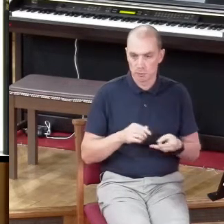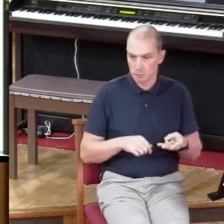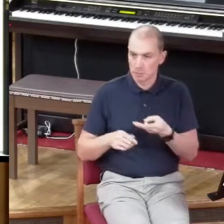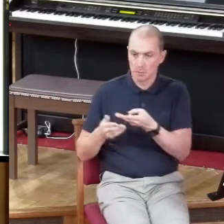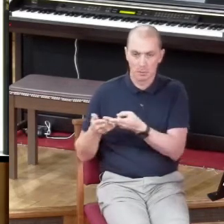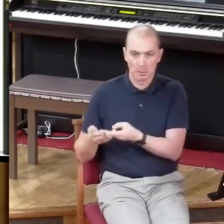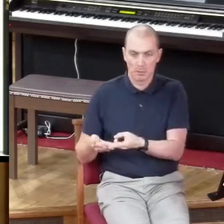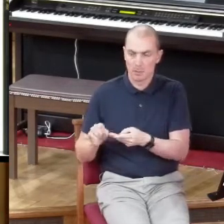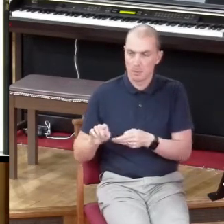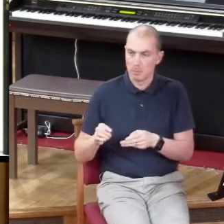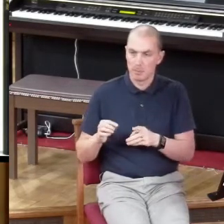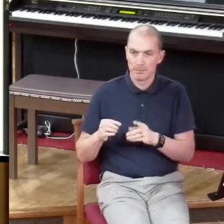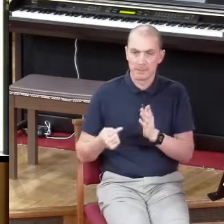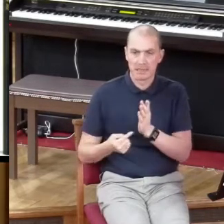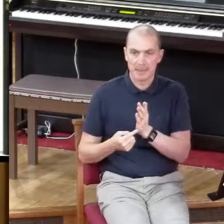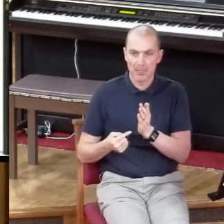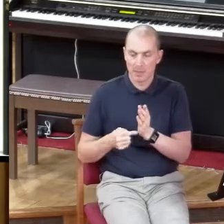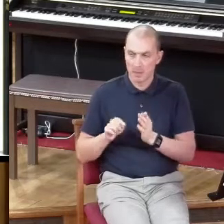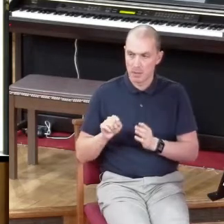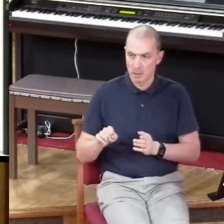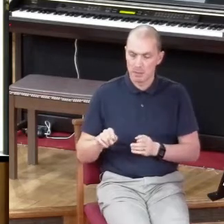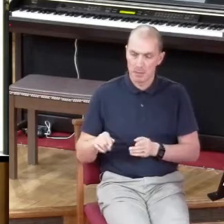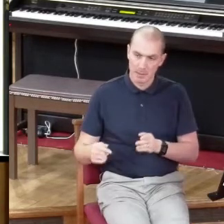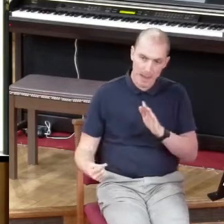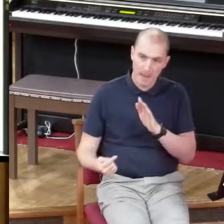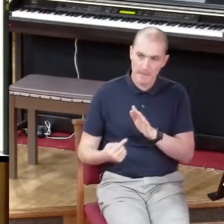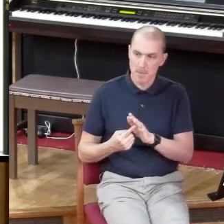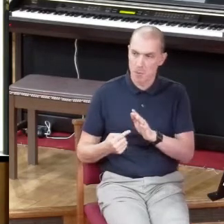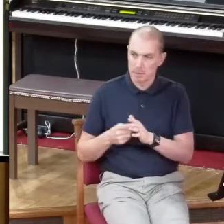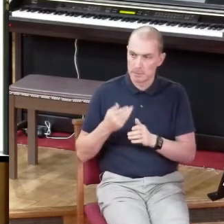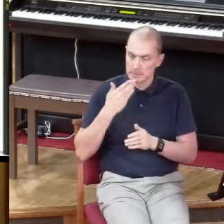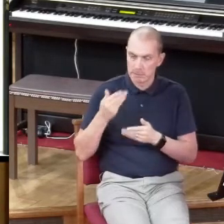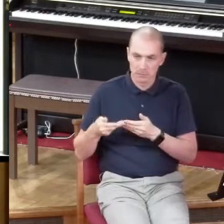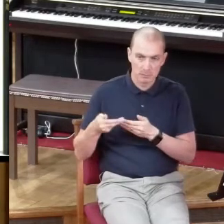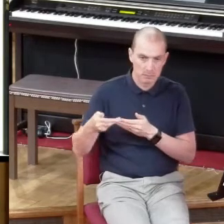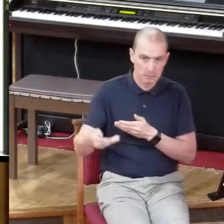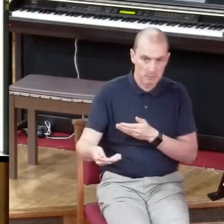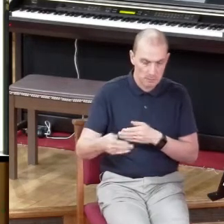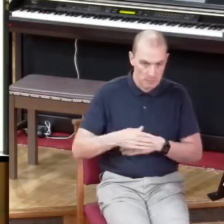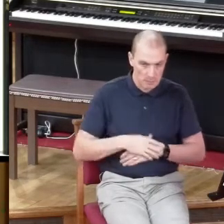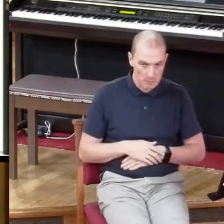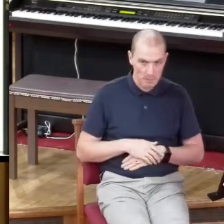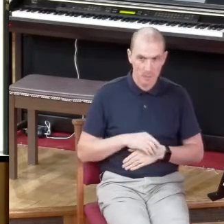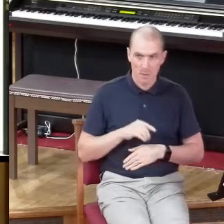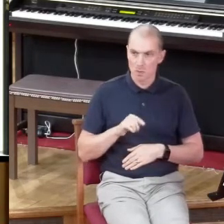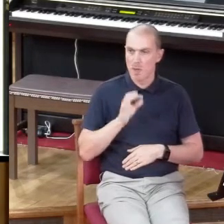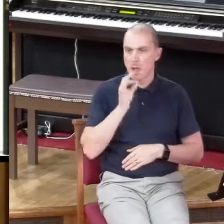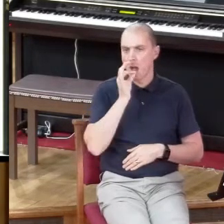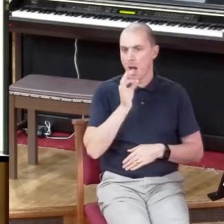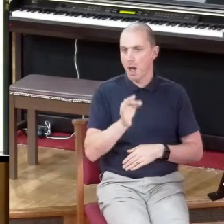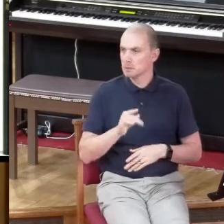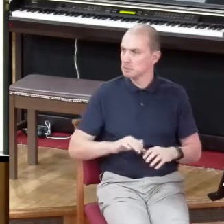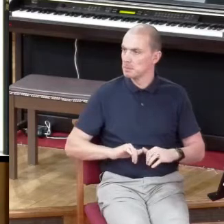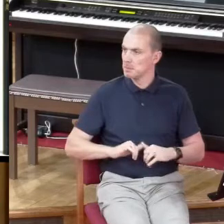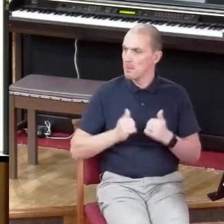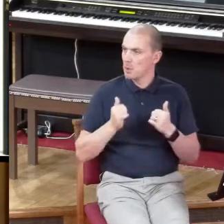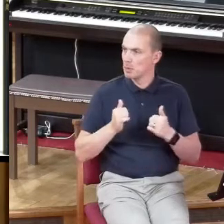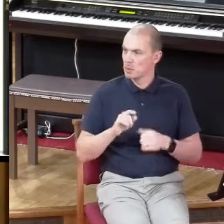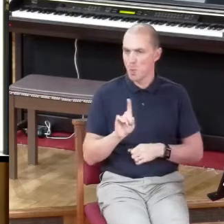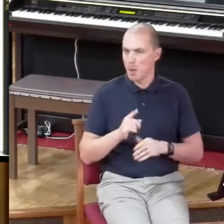So what's of first importance to you this morning? What's of first importance to